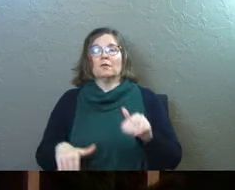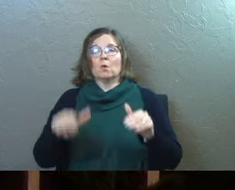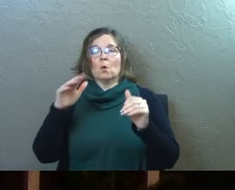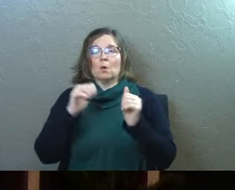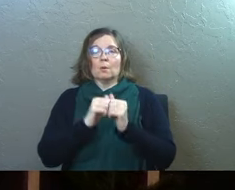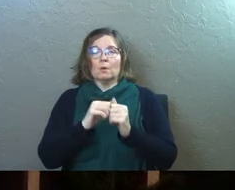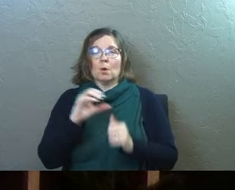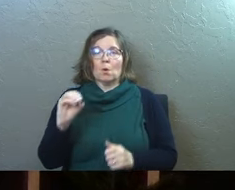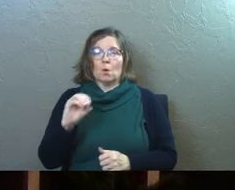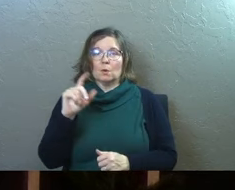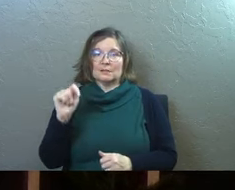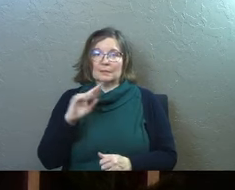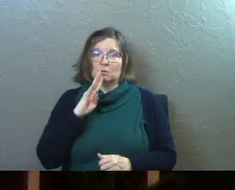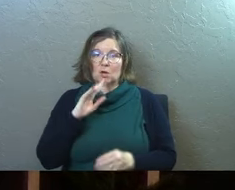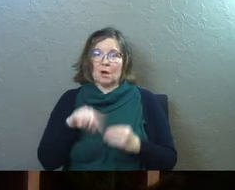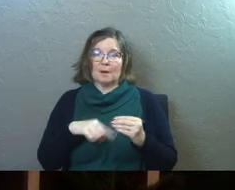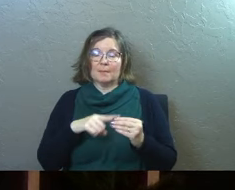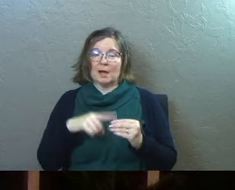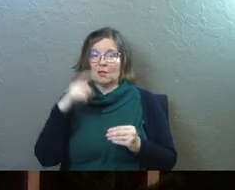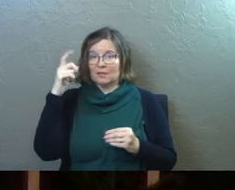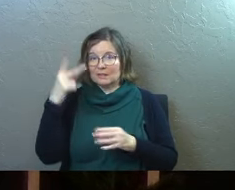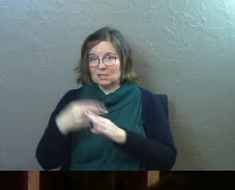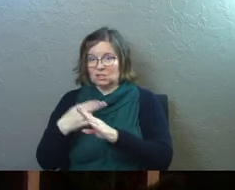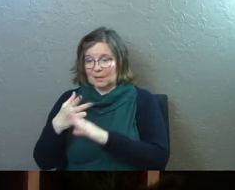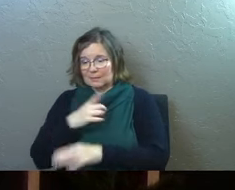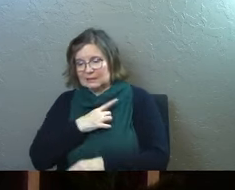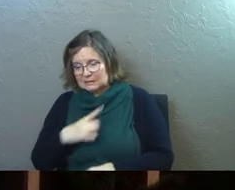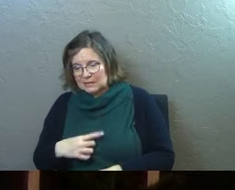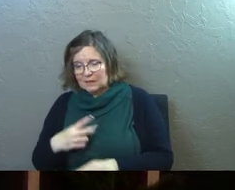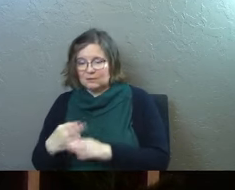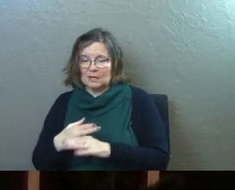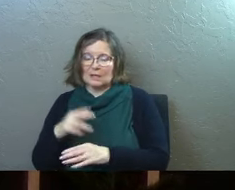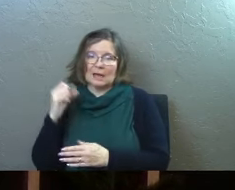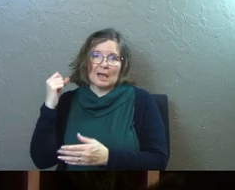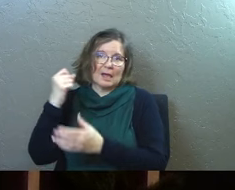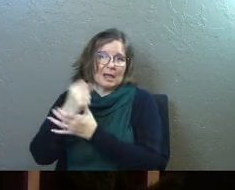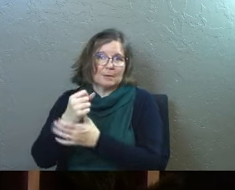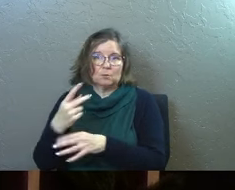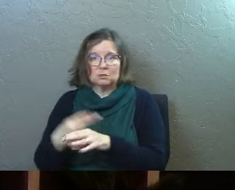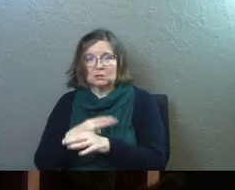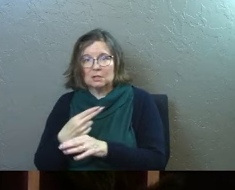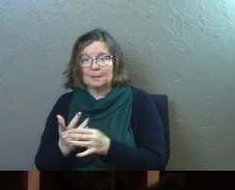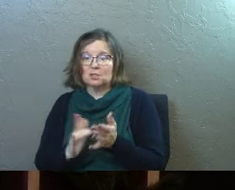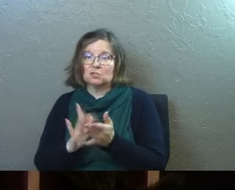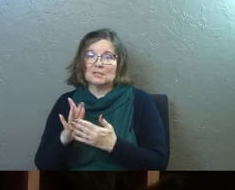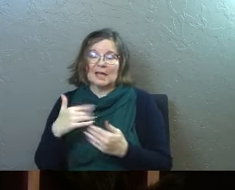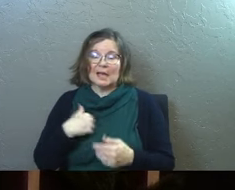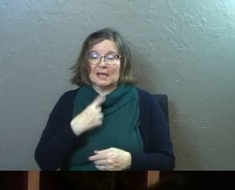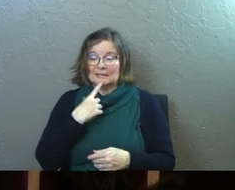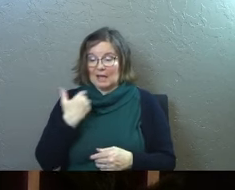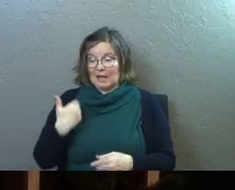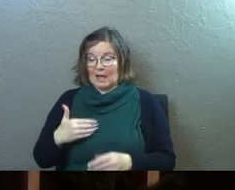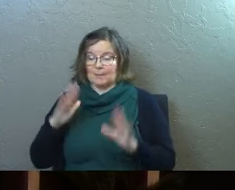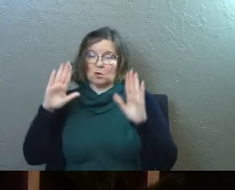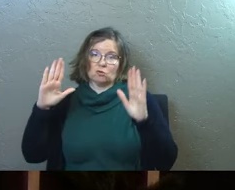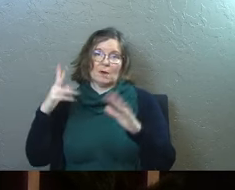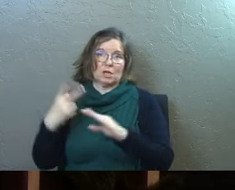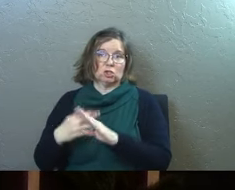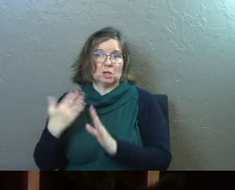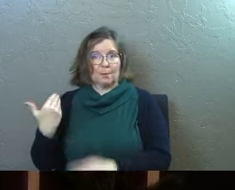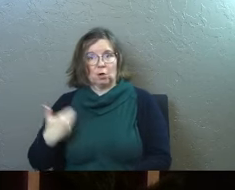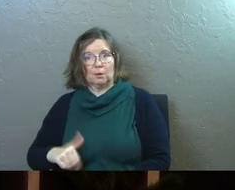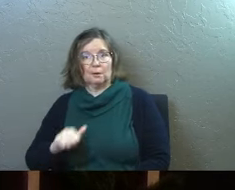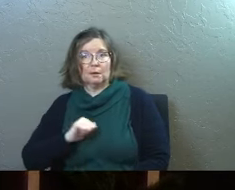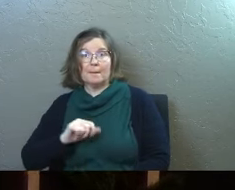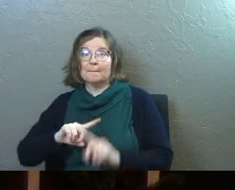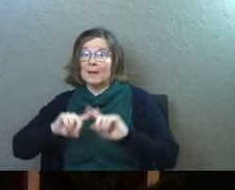grown up with old Testament talk about the shepherds and David was a shepherd and Abraham was a shepherd and Jesus had even said, I'm the great shepherd.